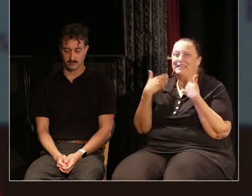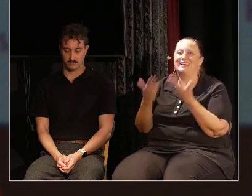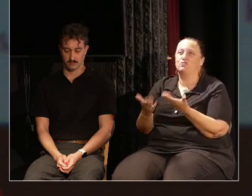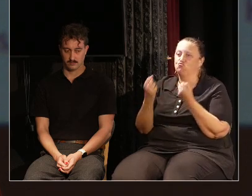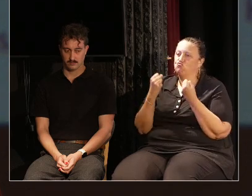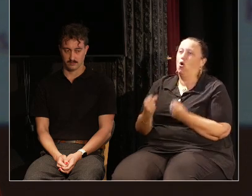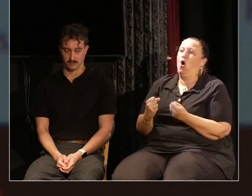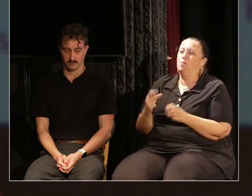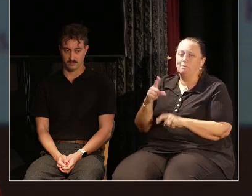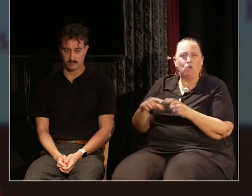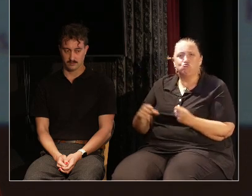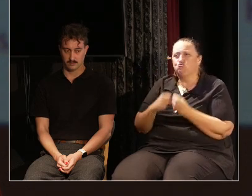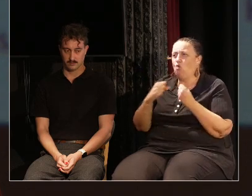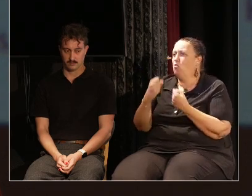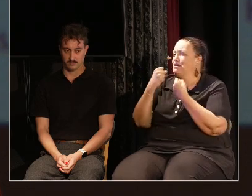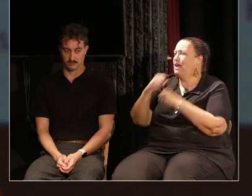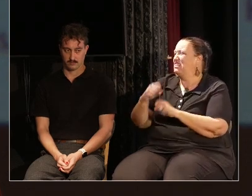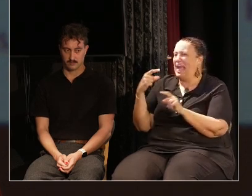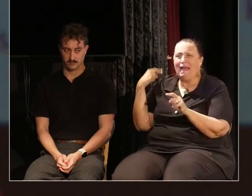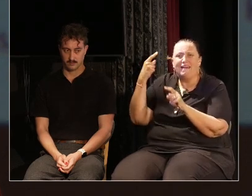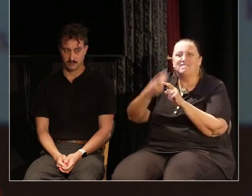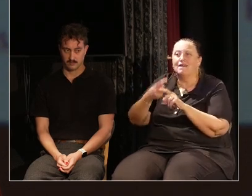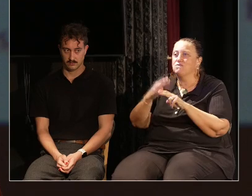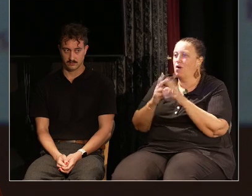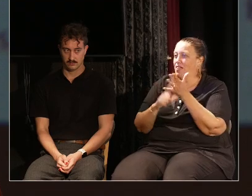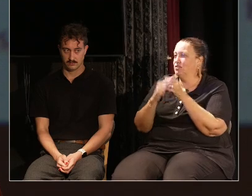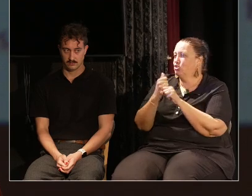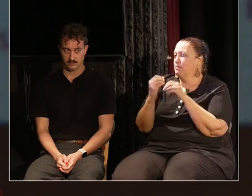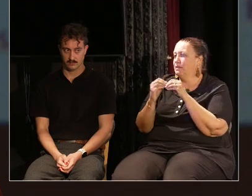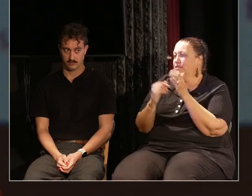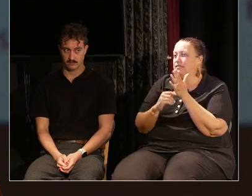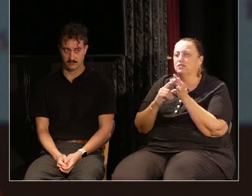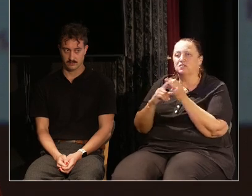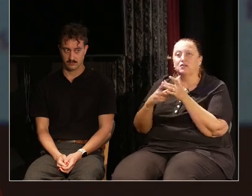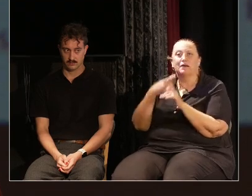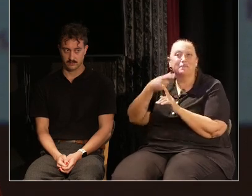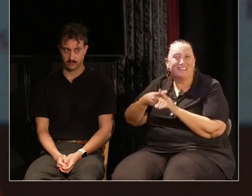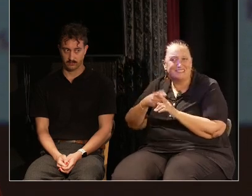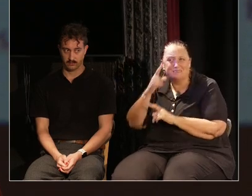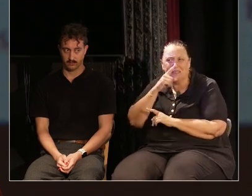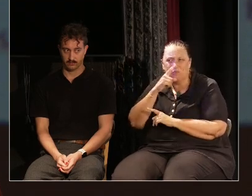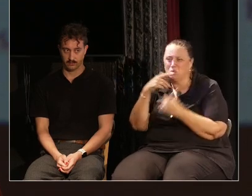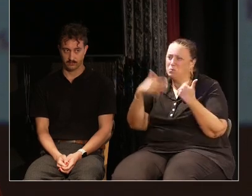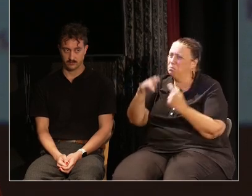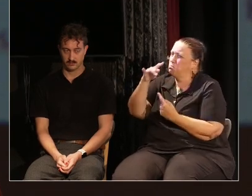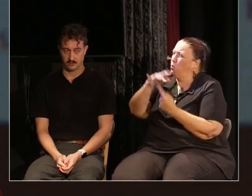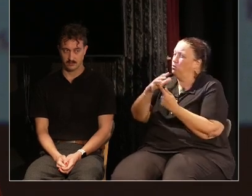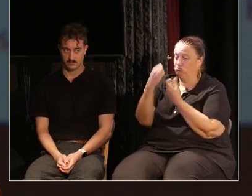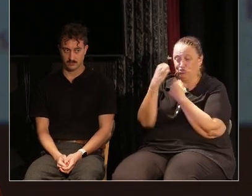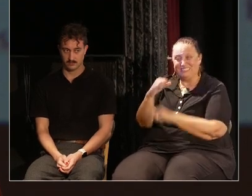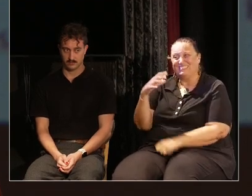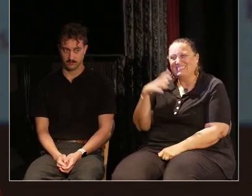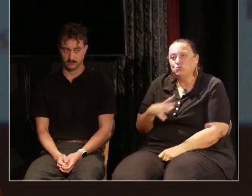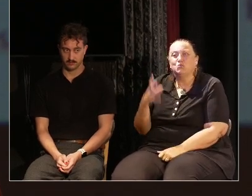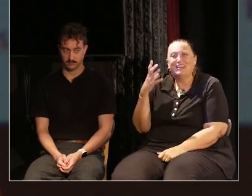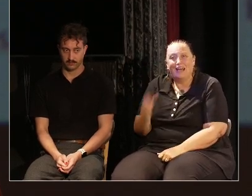that has ever been there for LGBTIQ plus people. That is really important. That protection needs to be there. That is work that